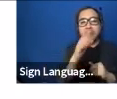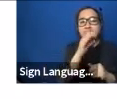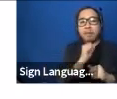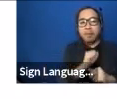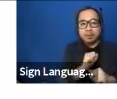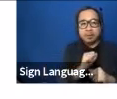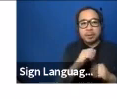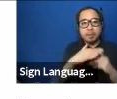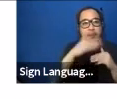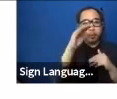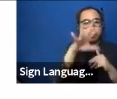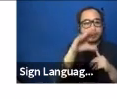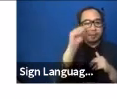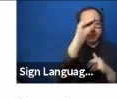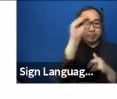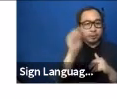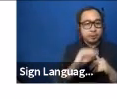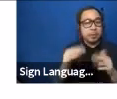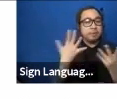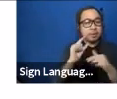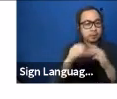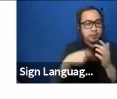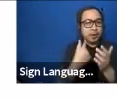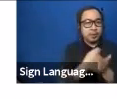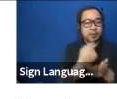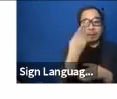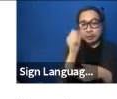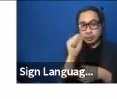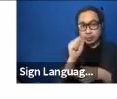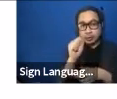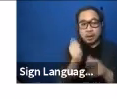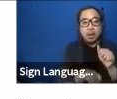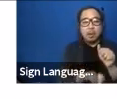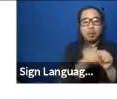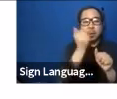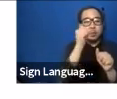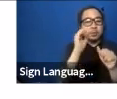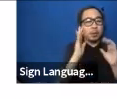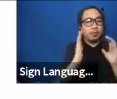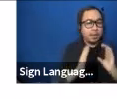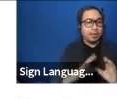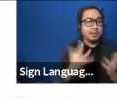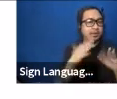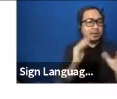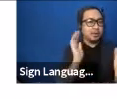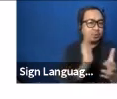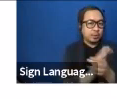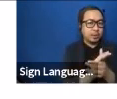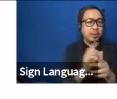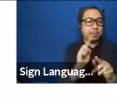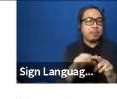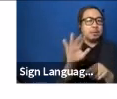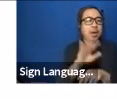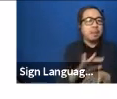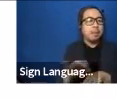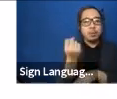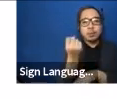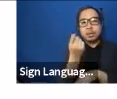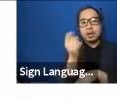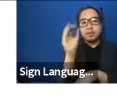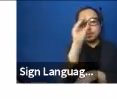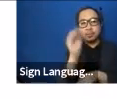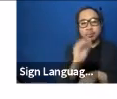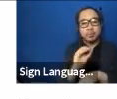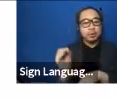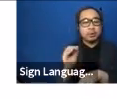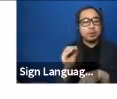50% had completed high school or more. And most of the clients were married, but only about 11% were living with a